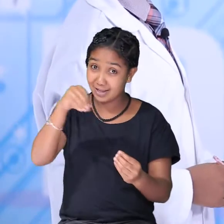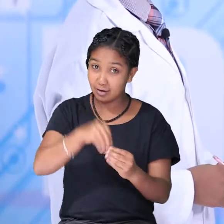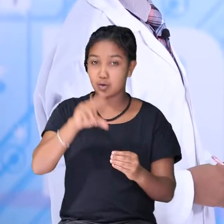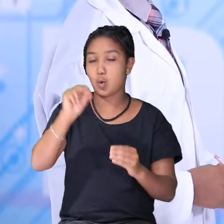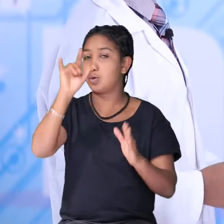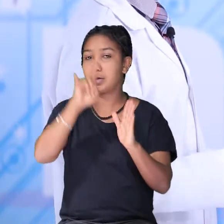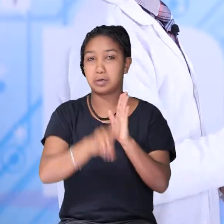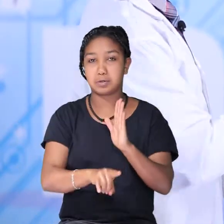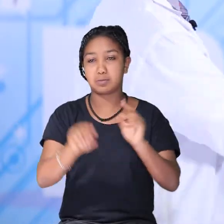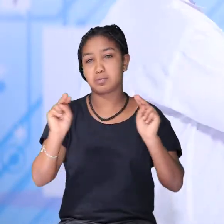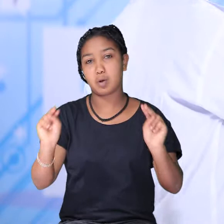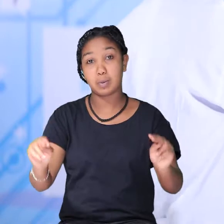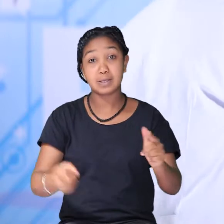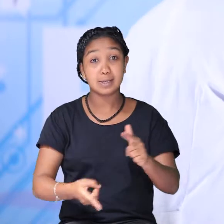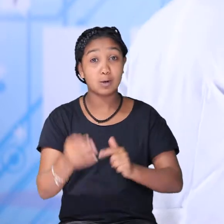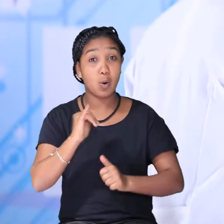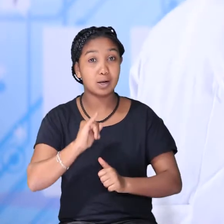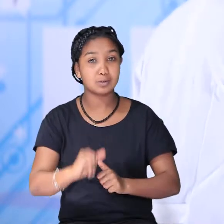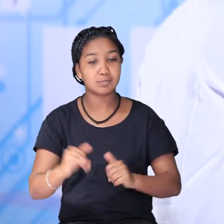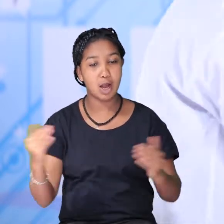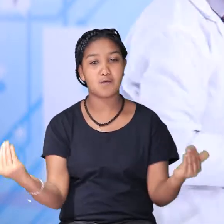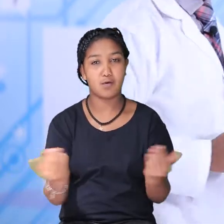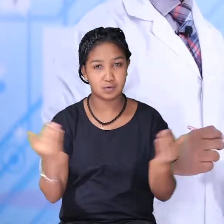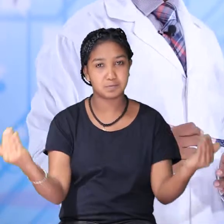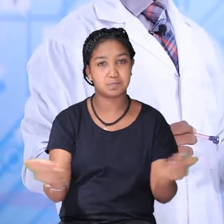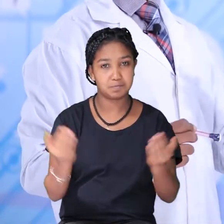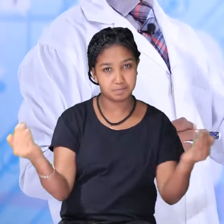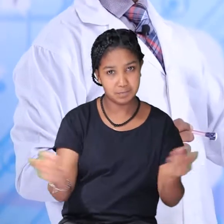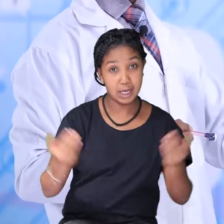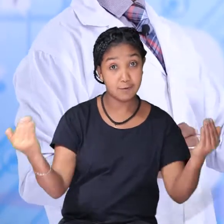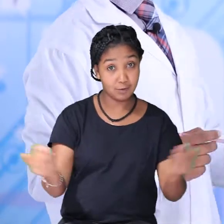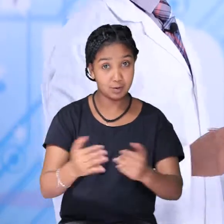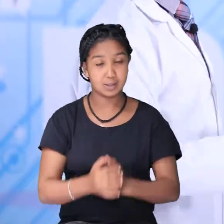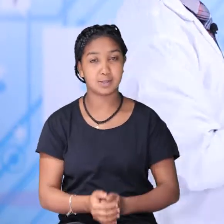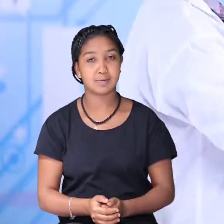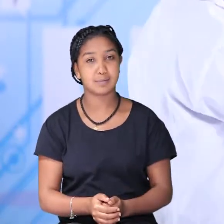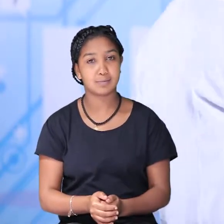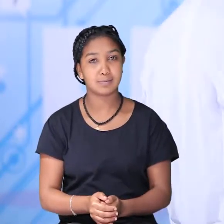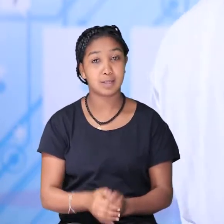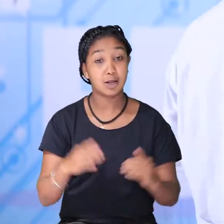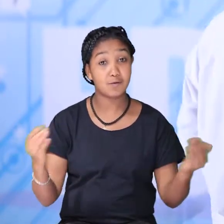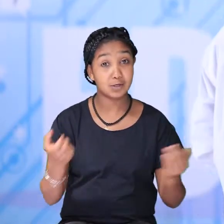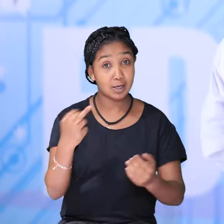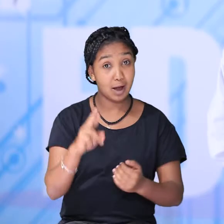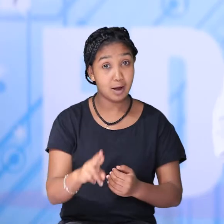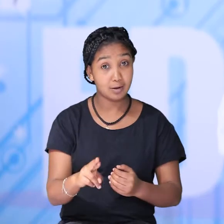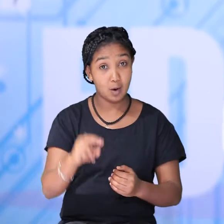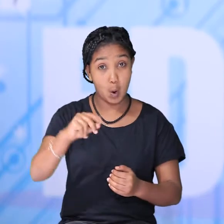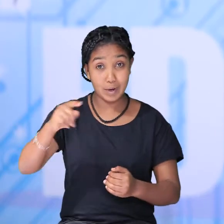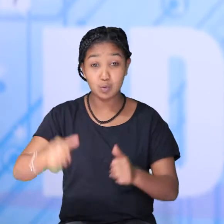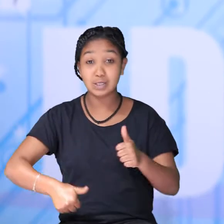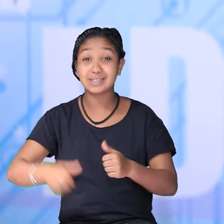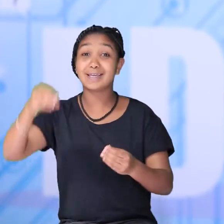nor decreases the probability. The second one are reinforcers. Reinforcers are an operant